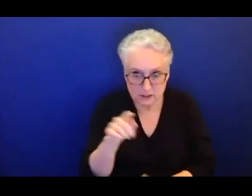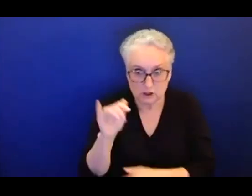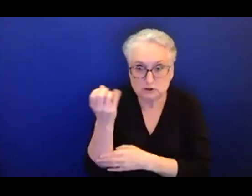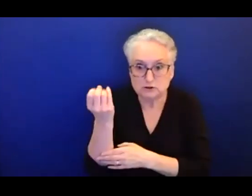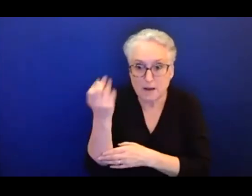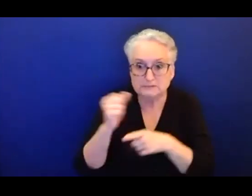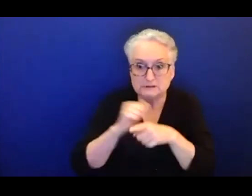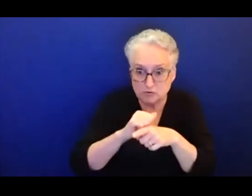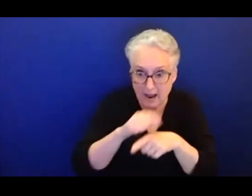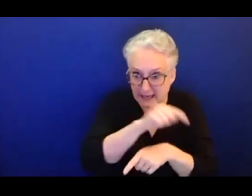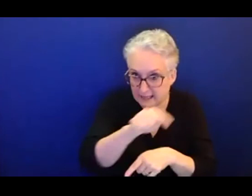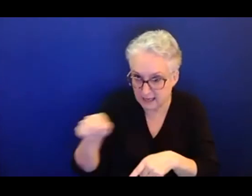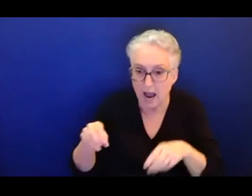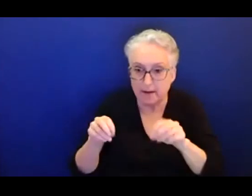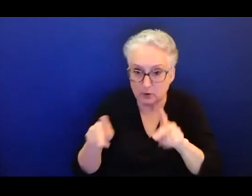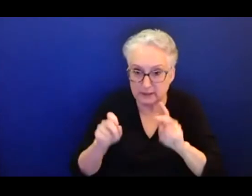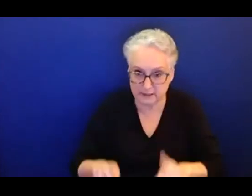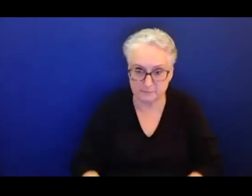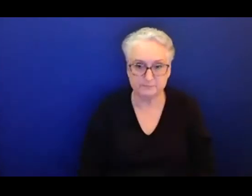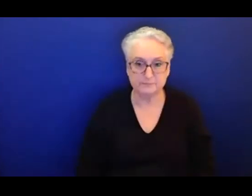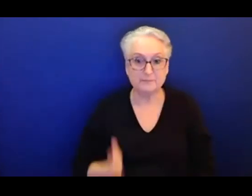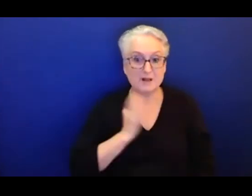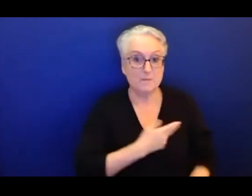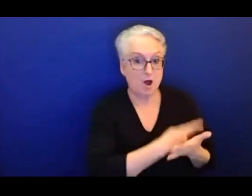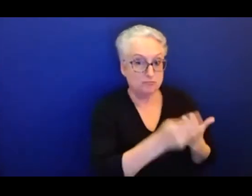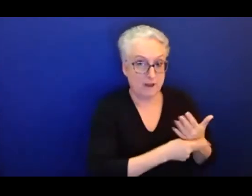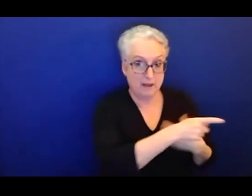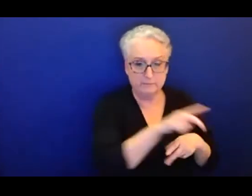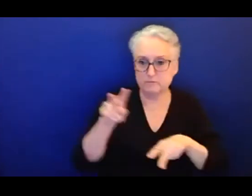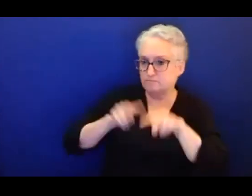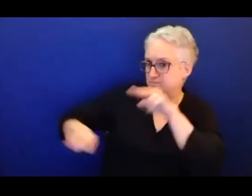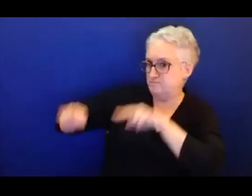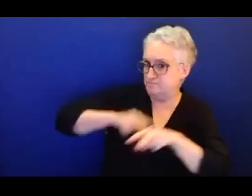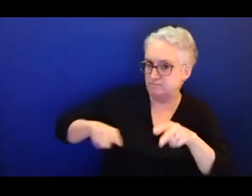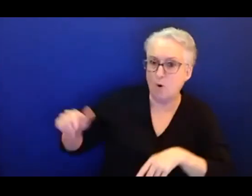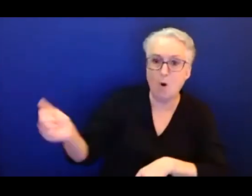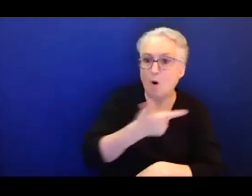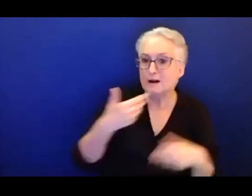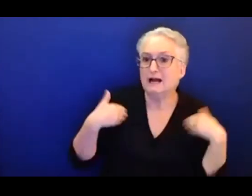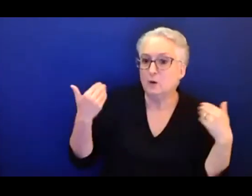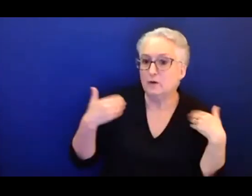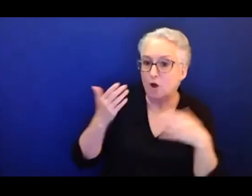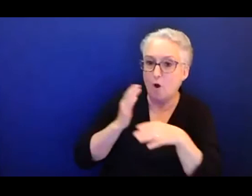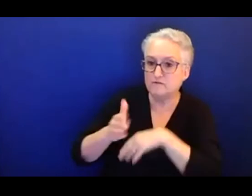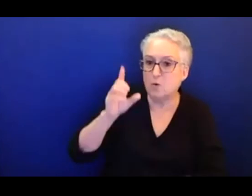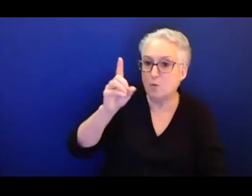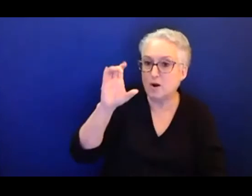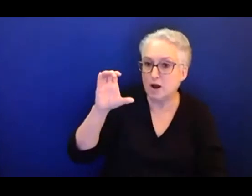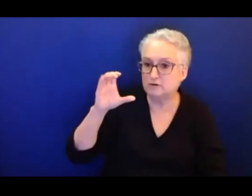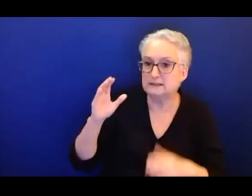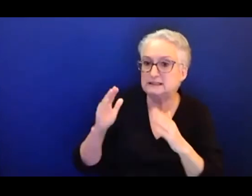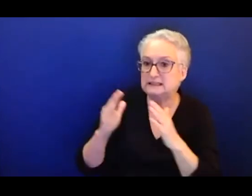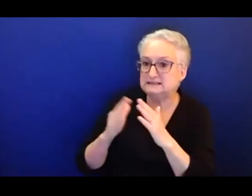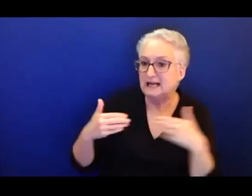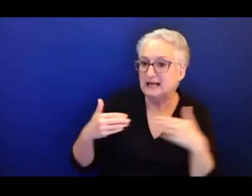the Summer of Opportunities program, which employs hundreds of City of Rochester youth ages 14 to 20 in